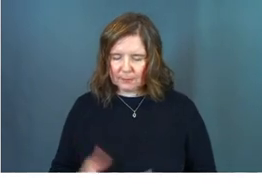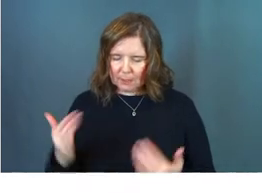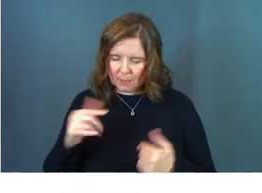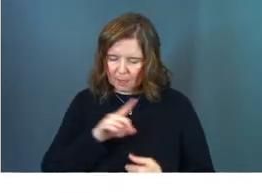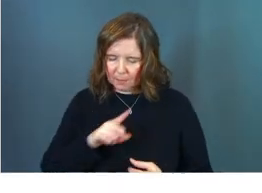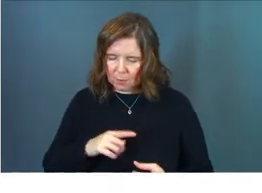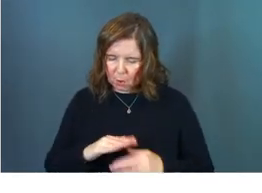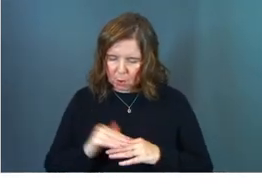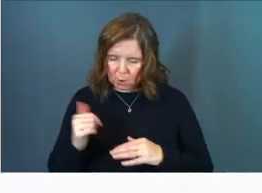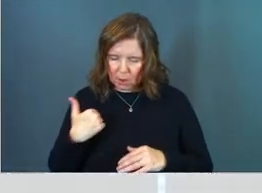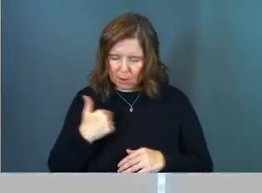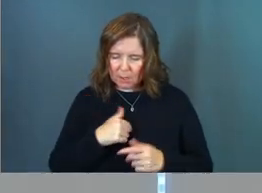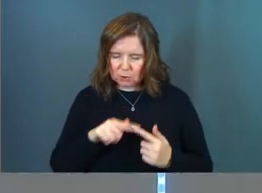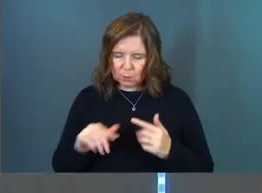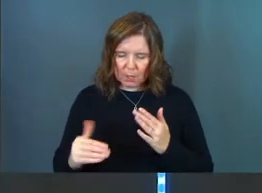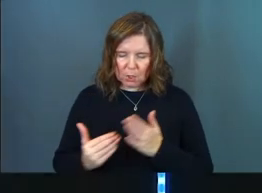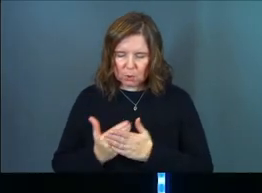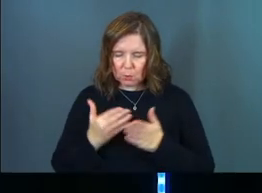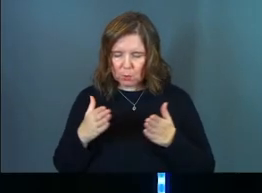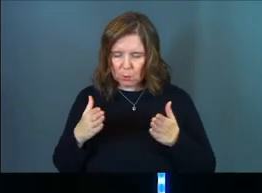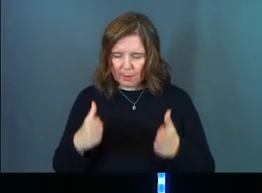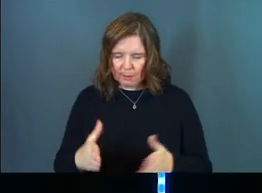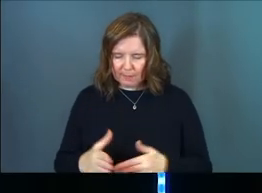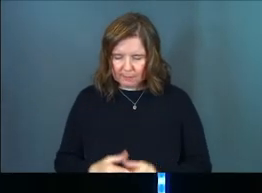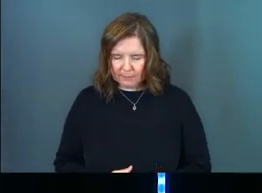Come, Lord, and call us to a new way.